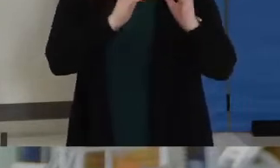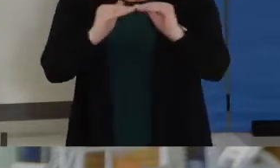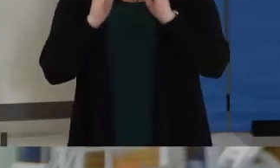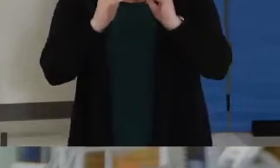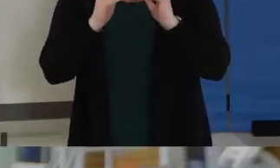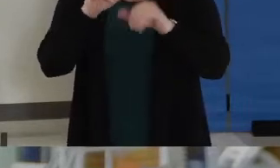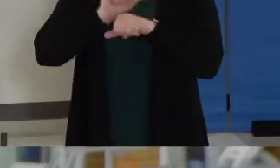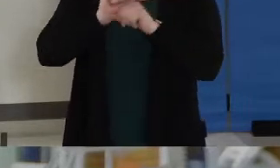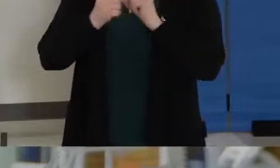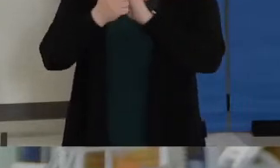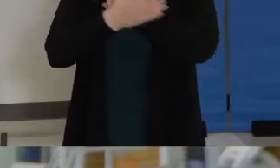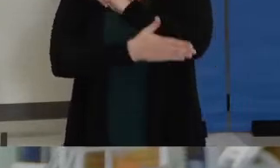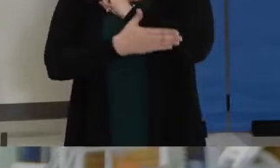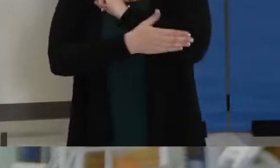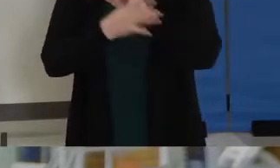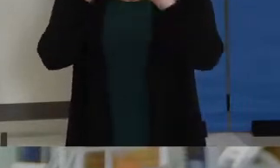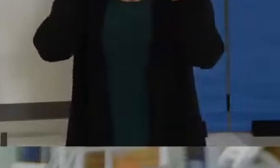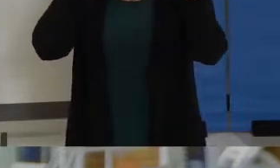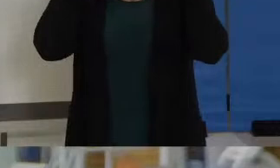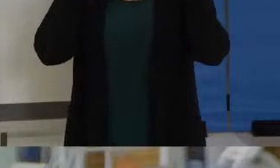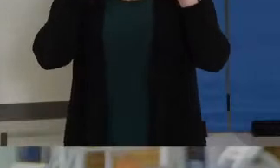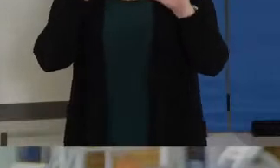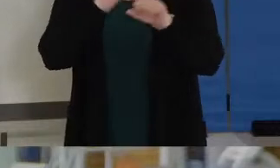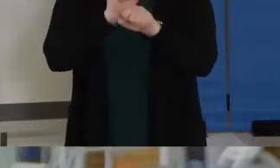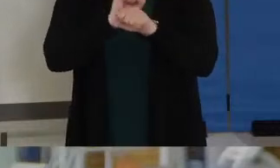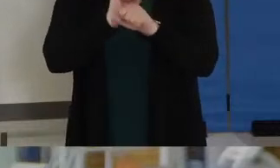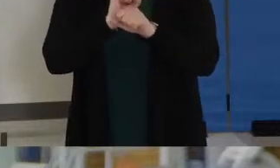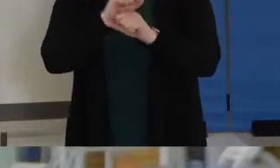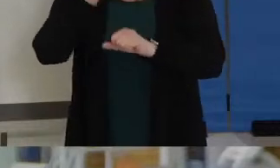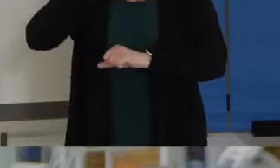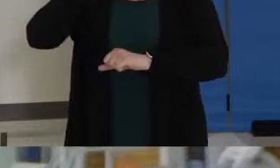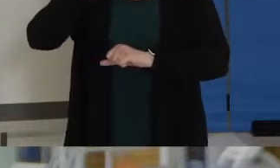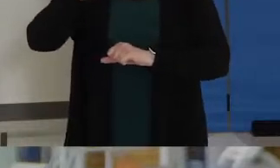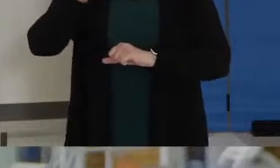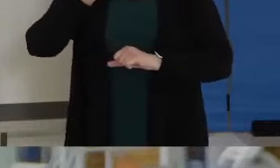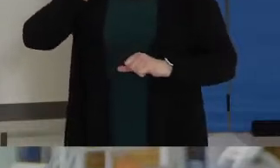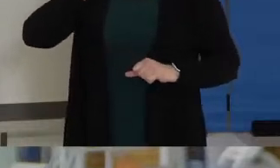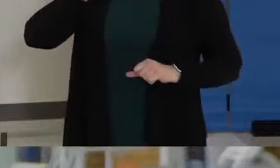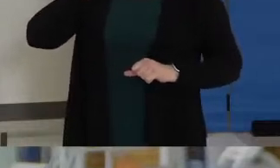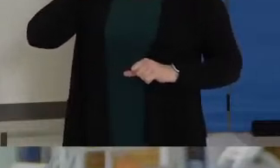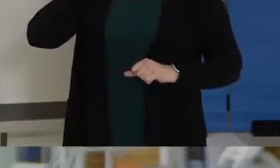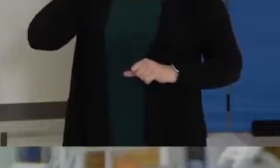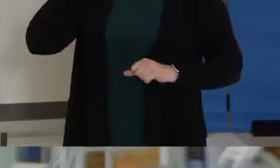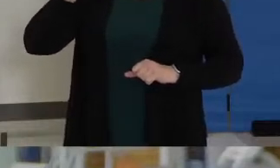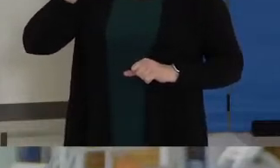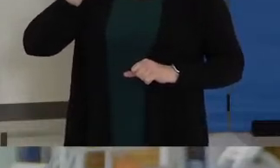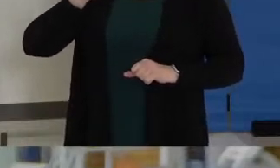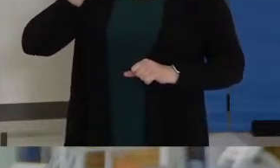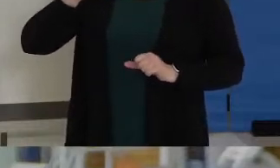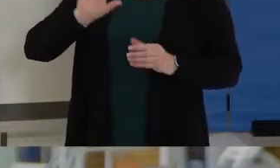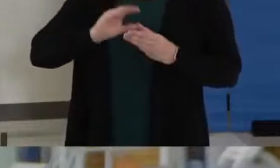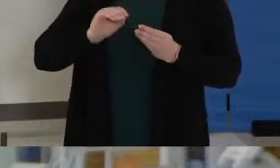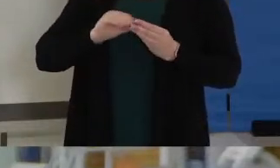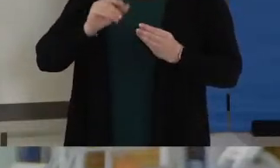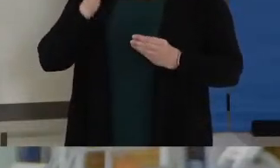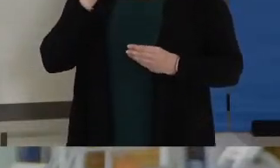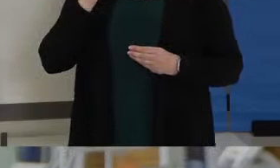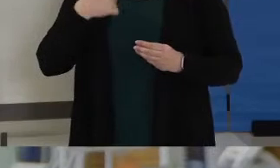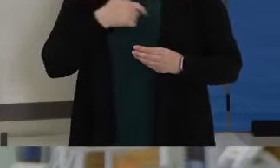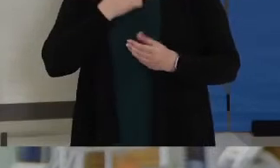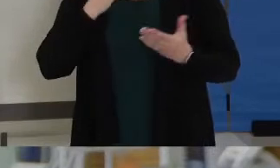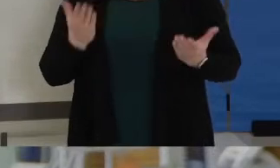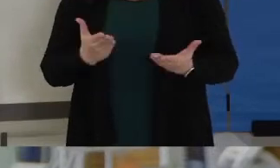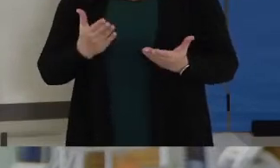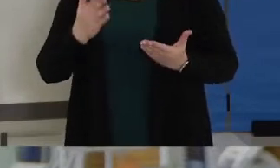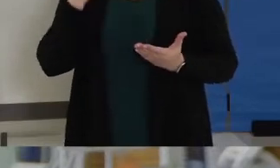county. This is critical work. And Anita, your story is exactly why we're here and why we continue